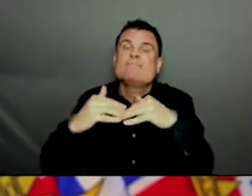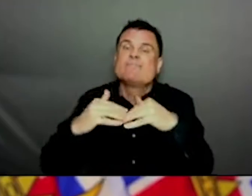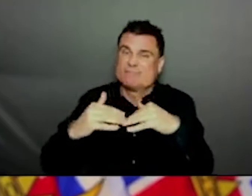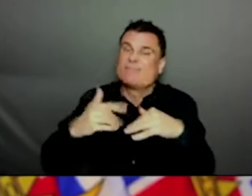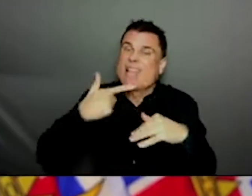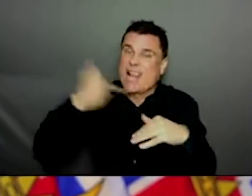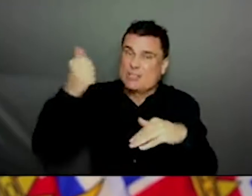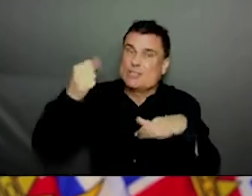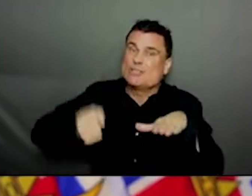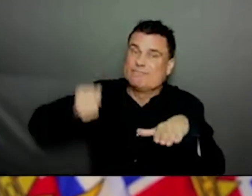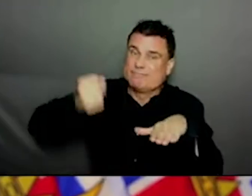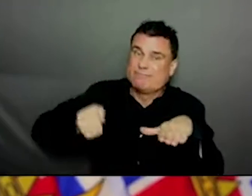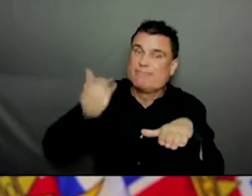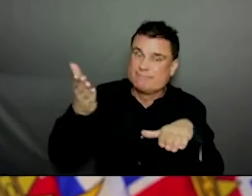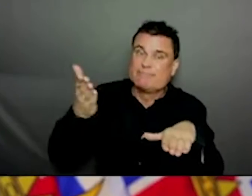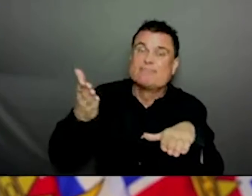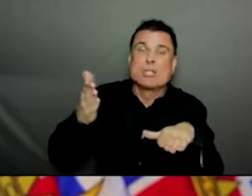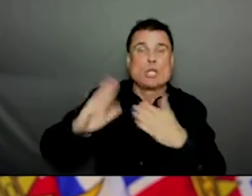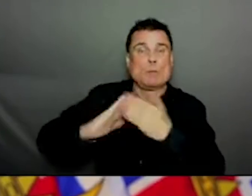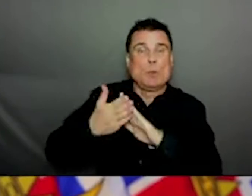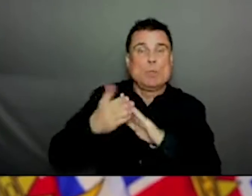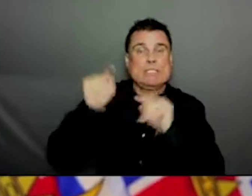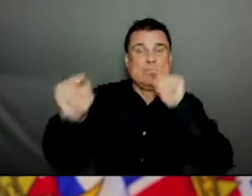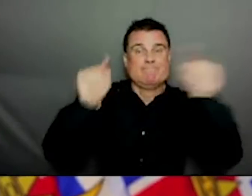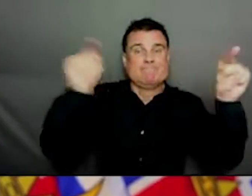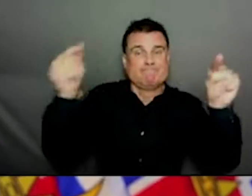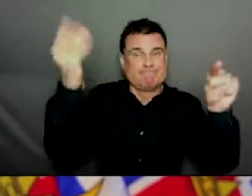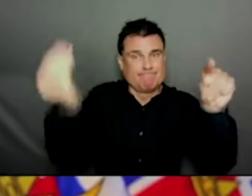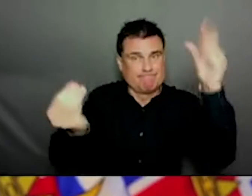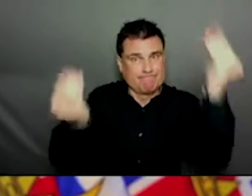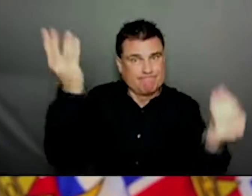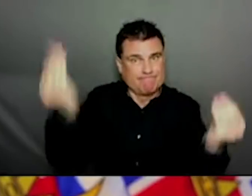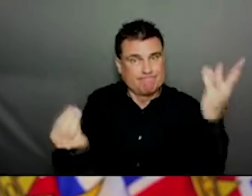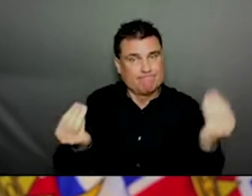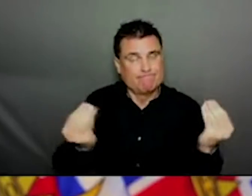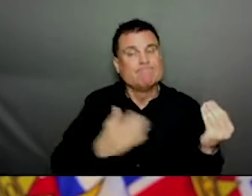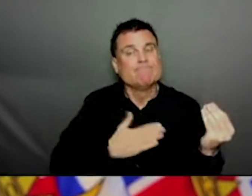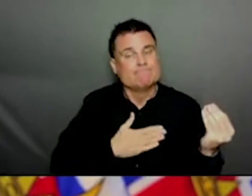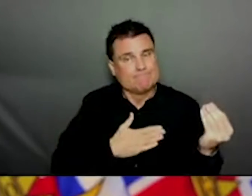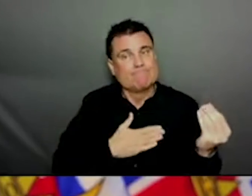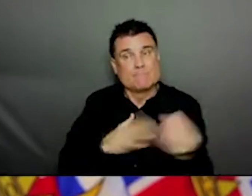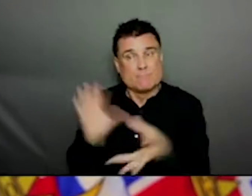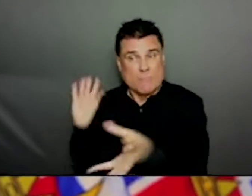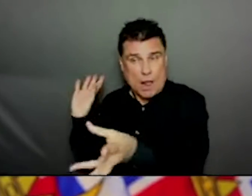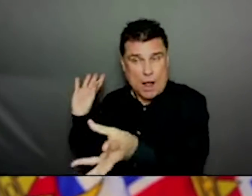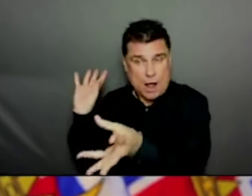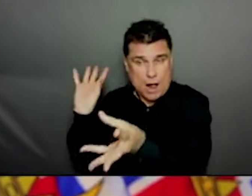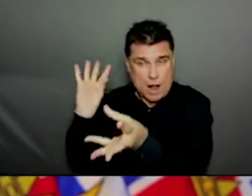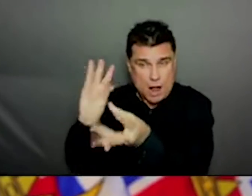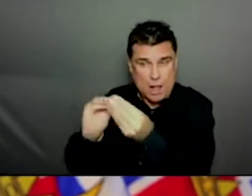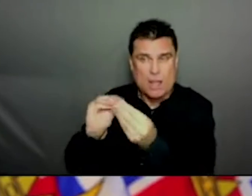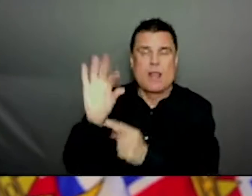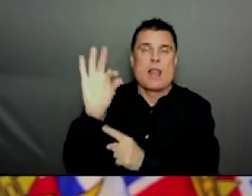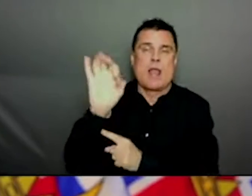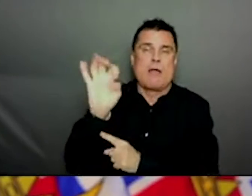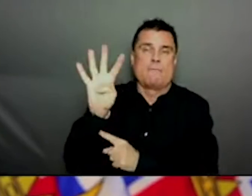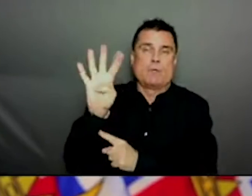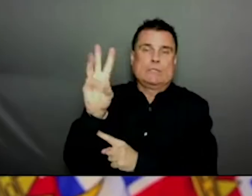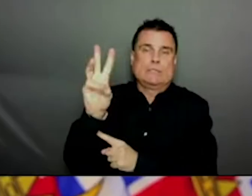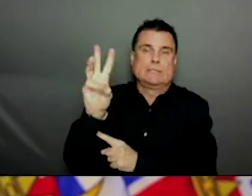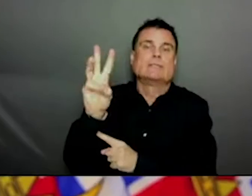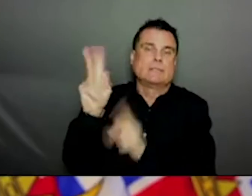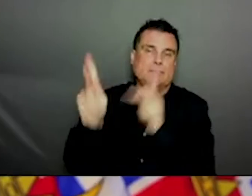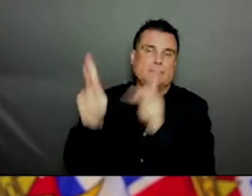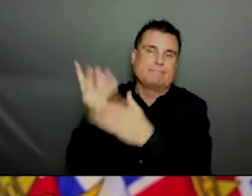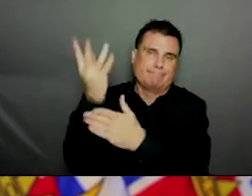all. We've had 946 people who've died from COVID-19 in British Columbia in this pandemic. And